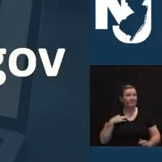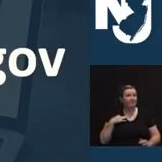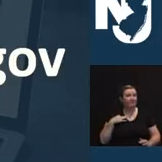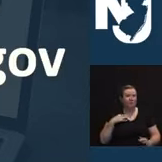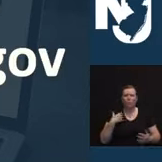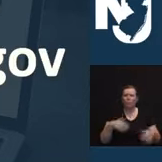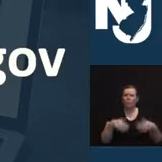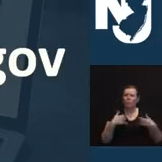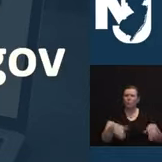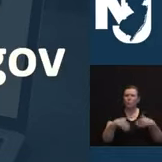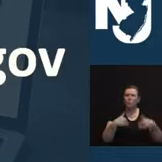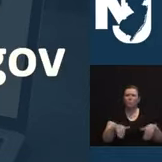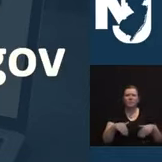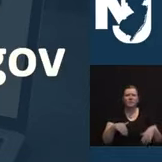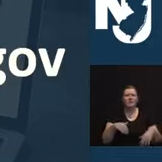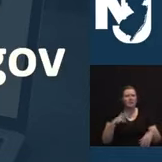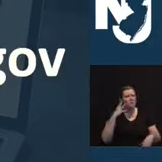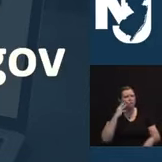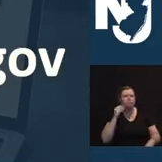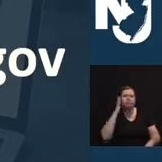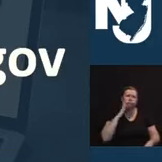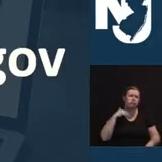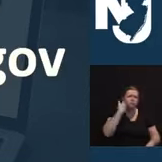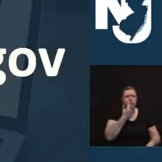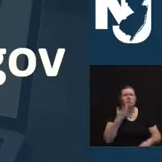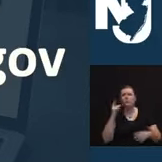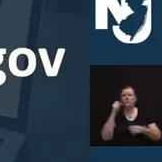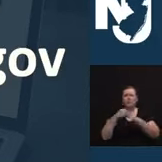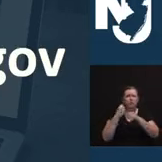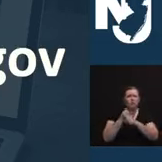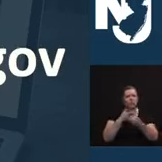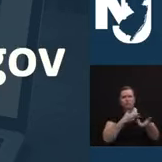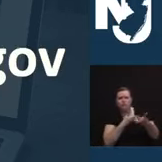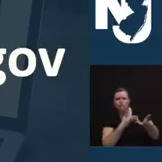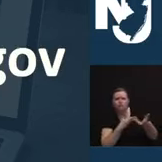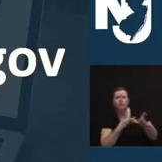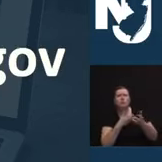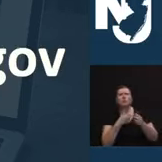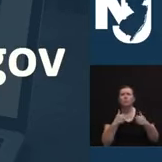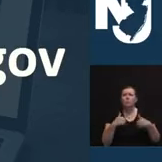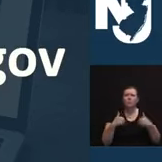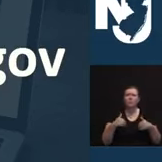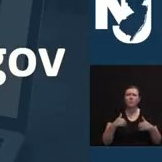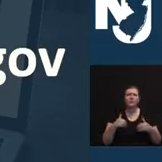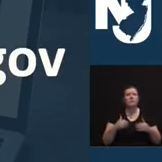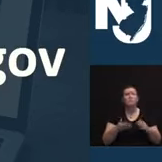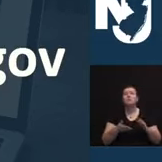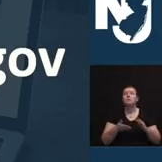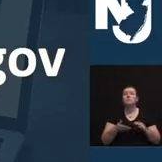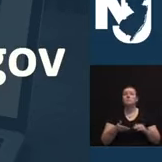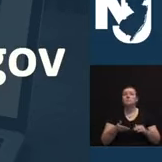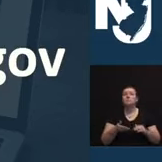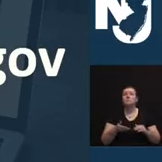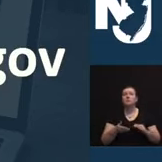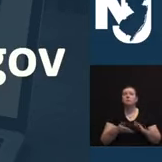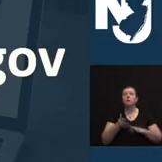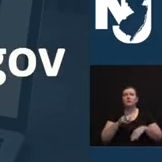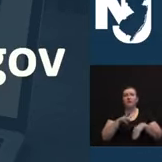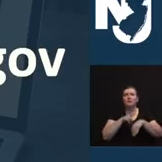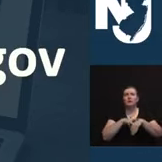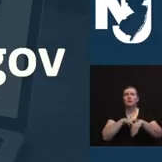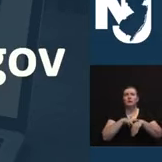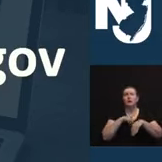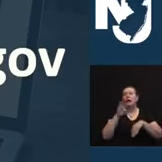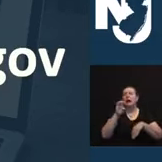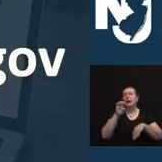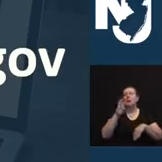we've consulted on the back channel on our current reality. He ran the nation's Ebola efforts in addition to a